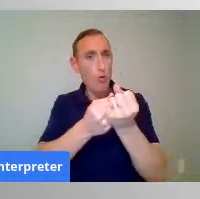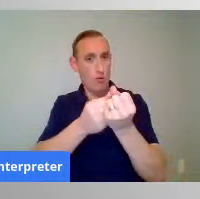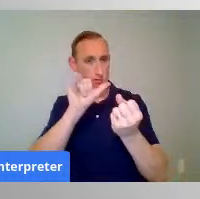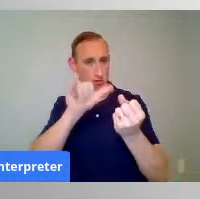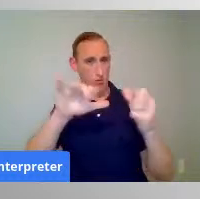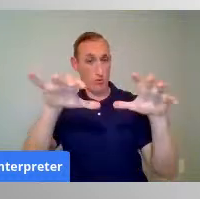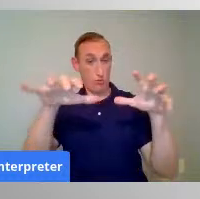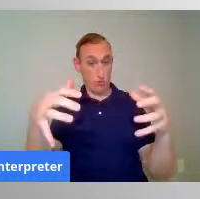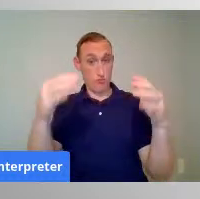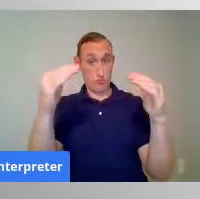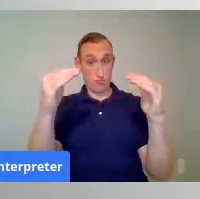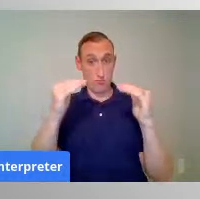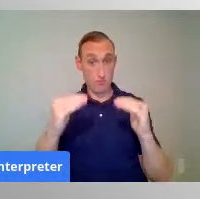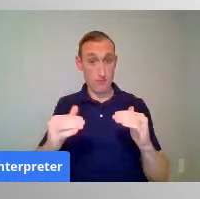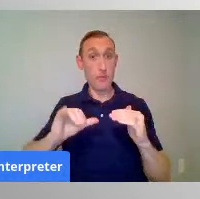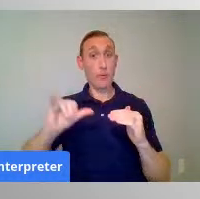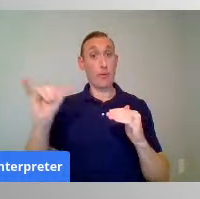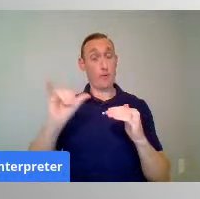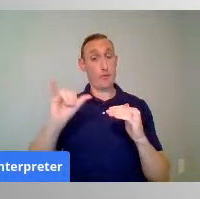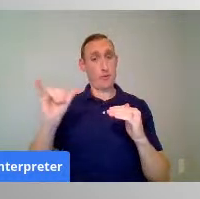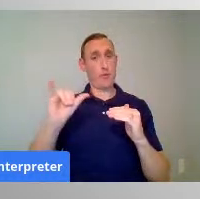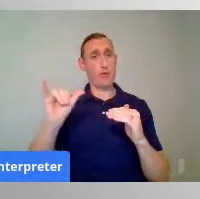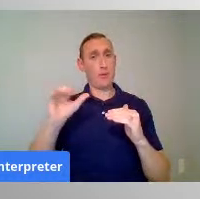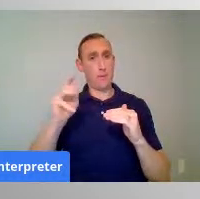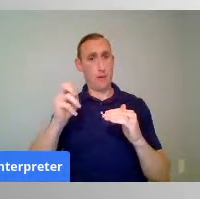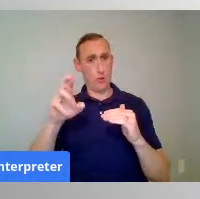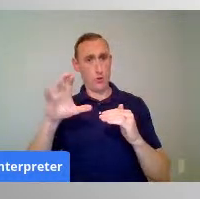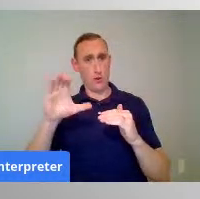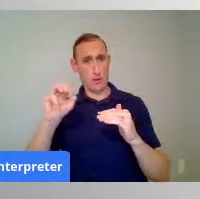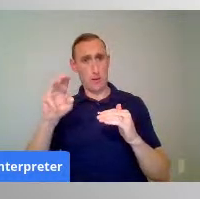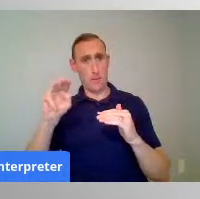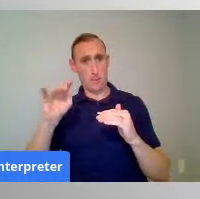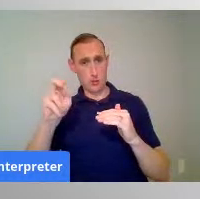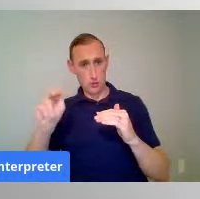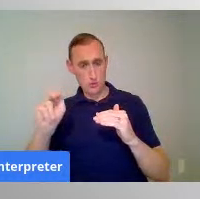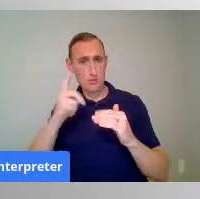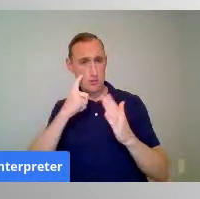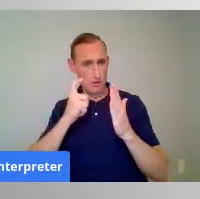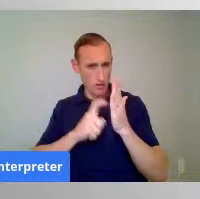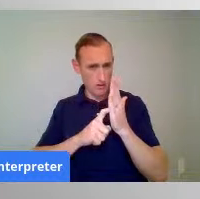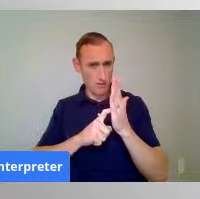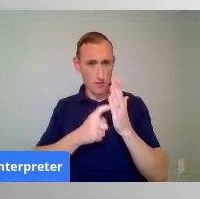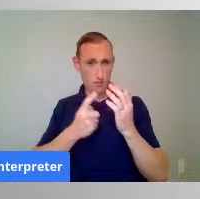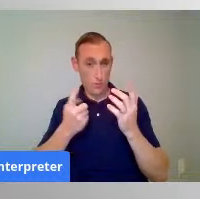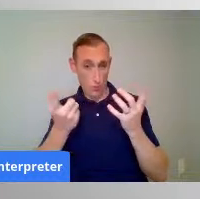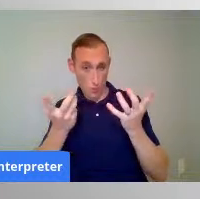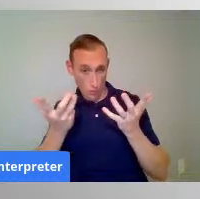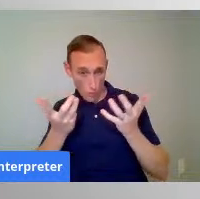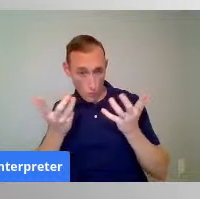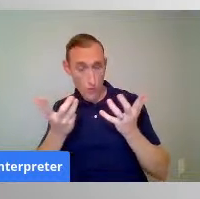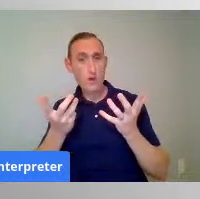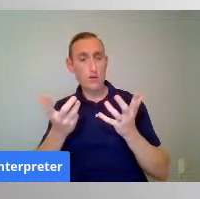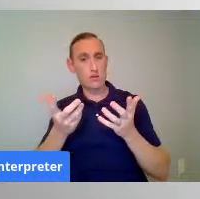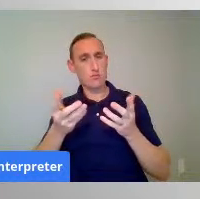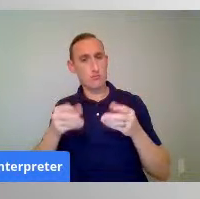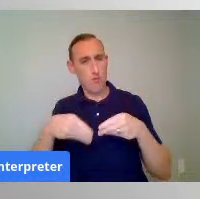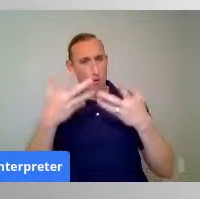Also, the Mayor and Commission has identified a goal of trying to do some job skill